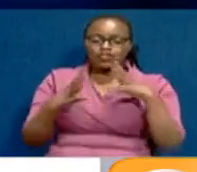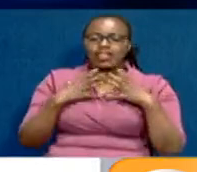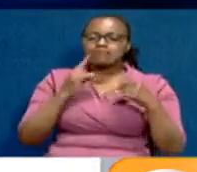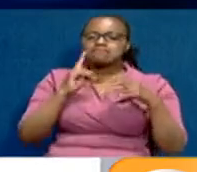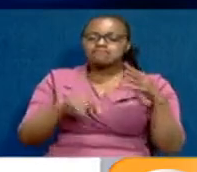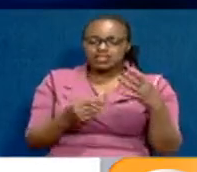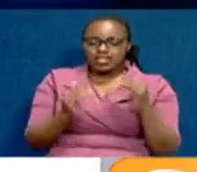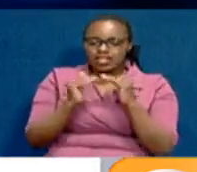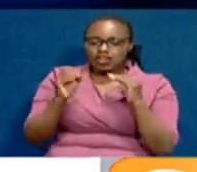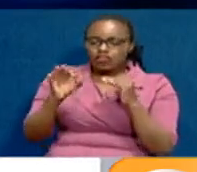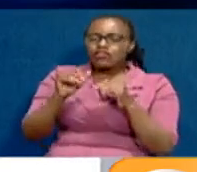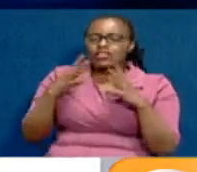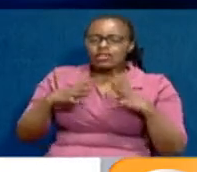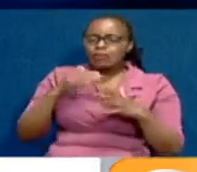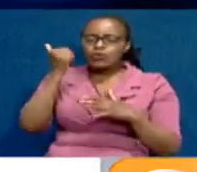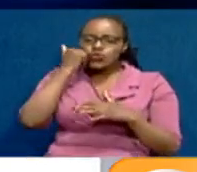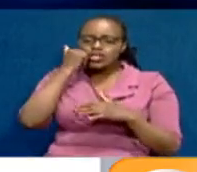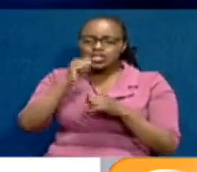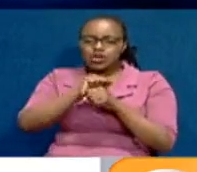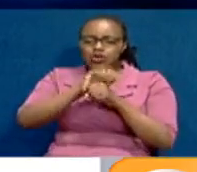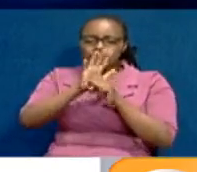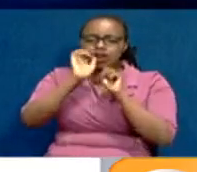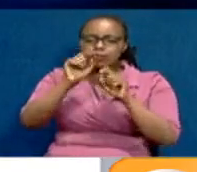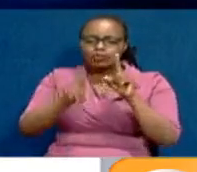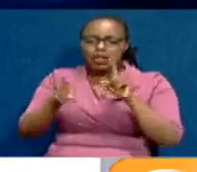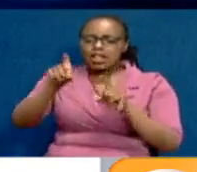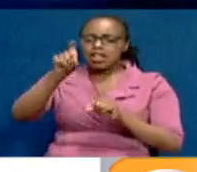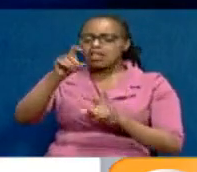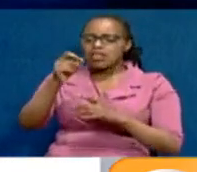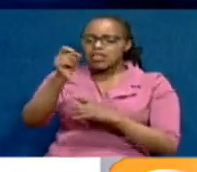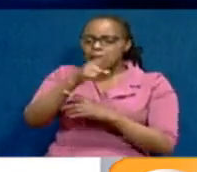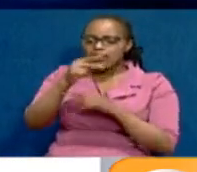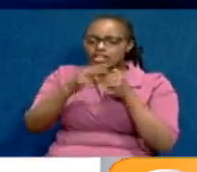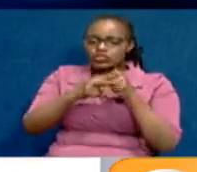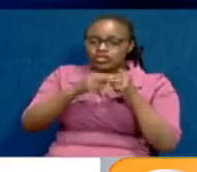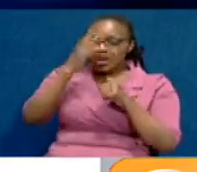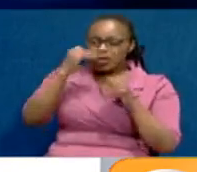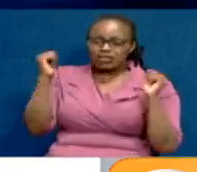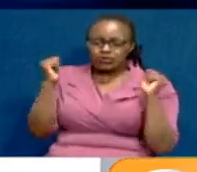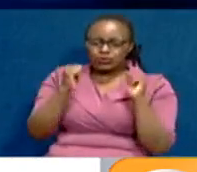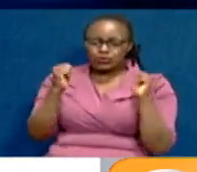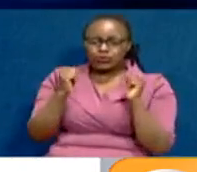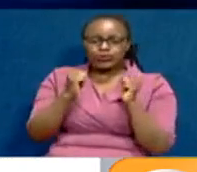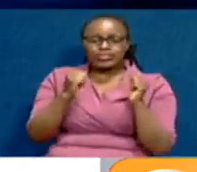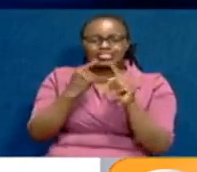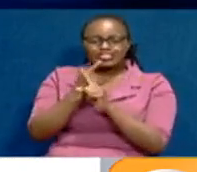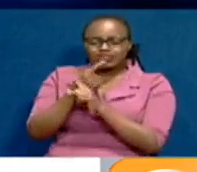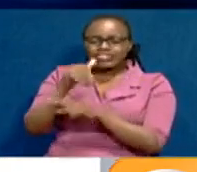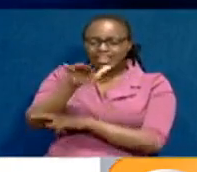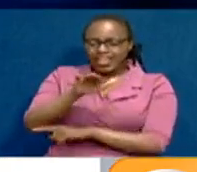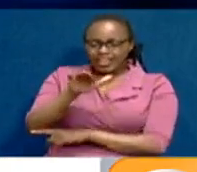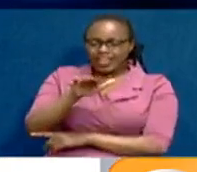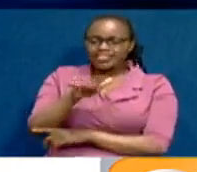that the rate of new COVID-19 infections is likely to increase in the month of July due to cold weather in many parts of the